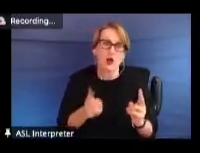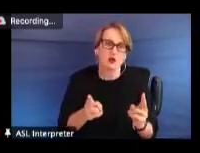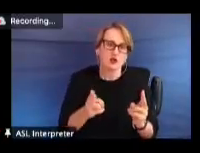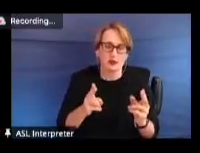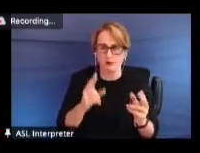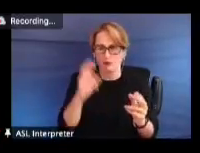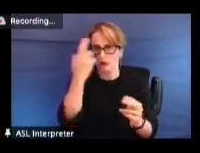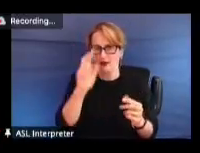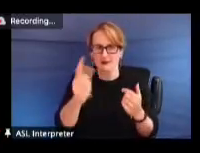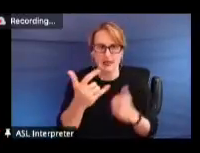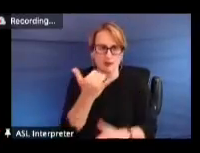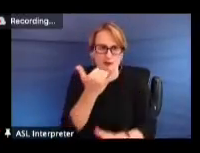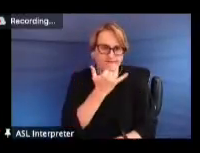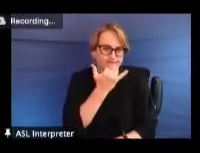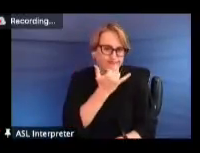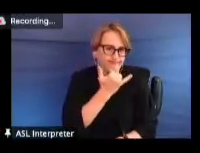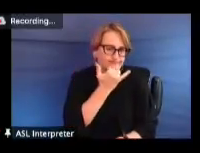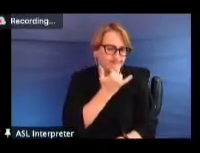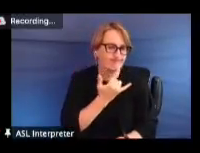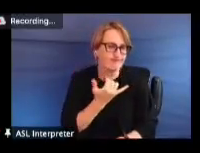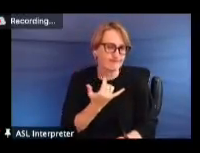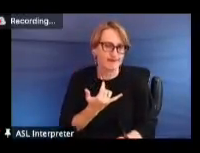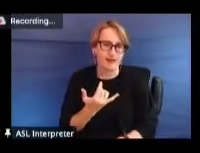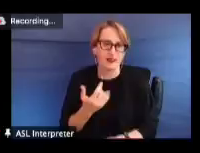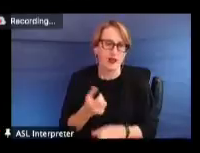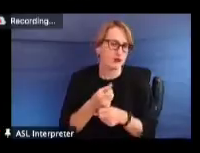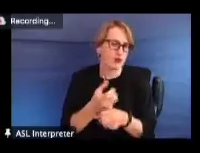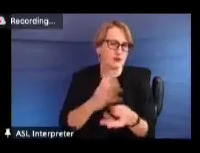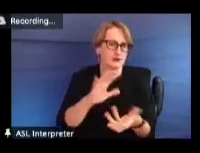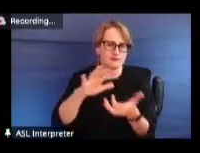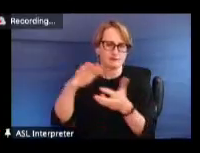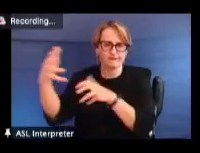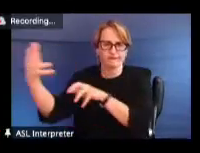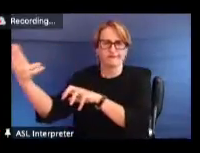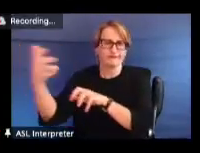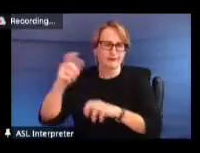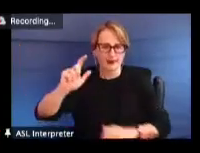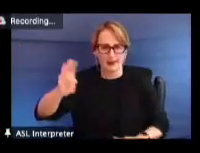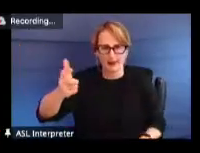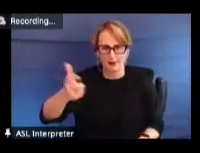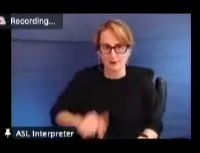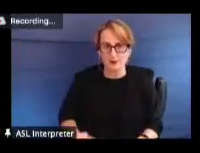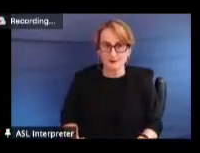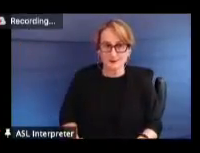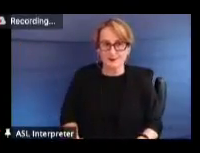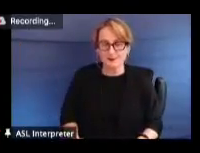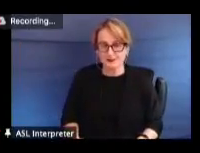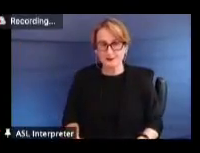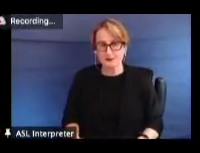And then that then puts us into a whole another place of, problems. So.